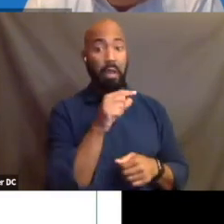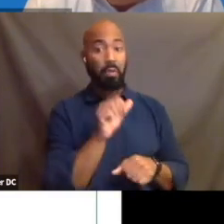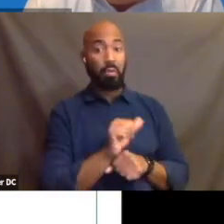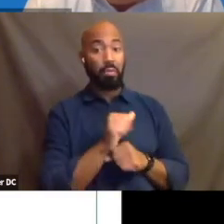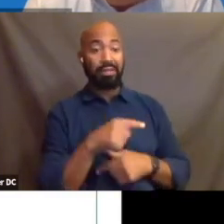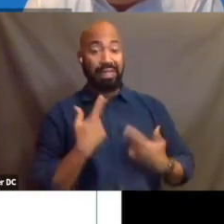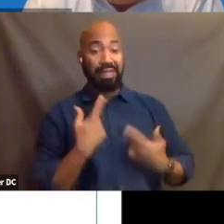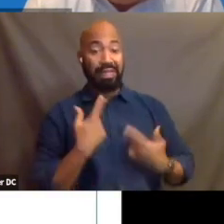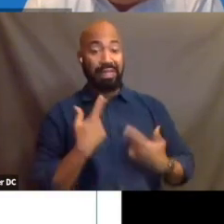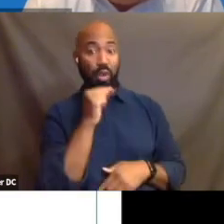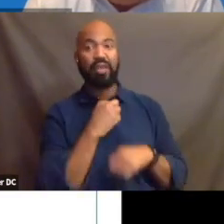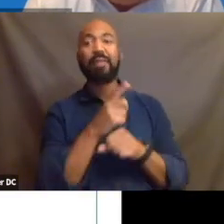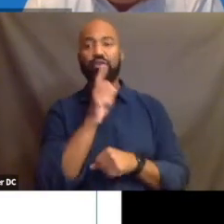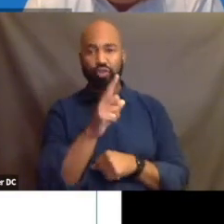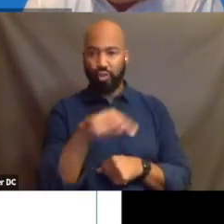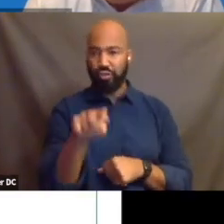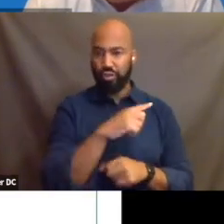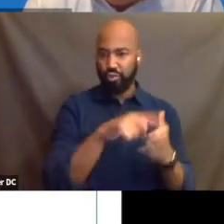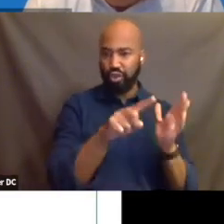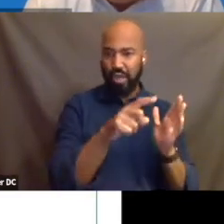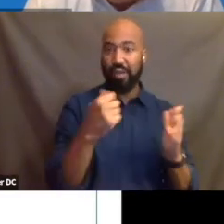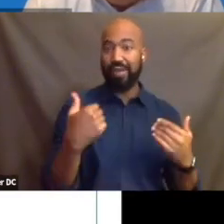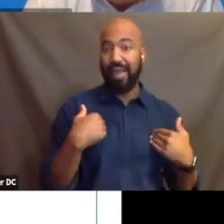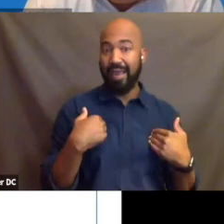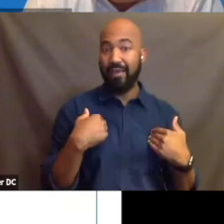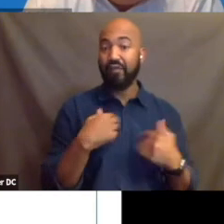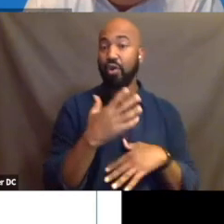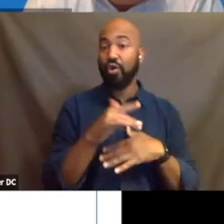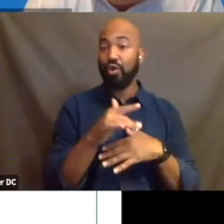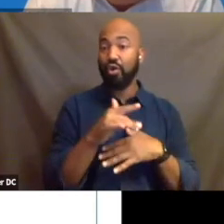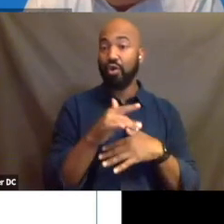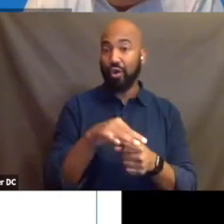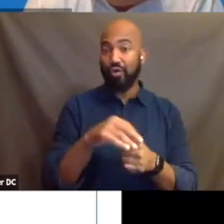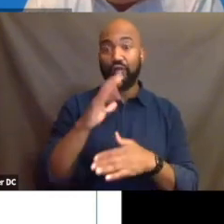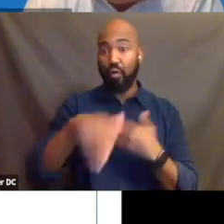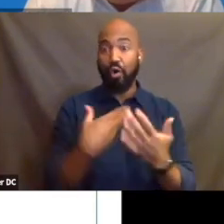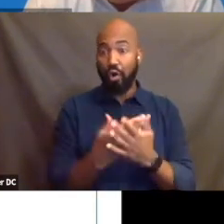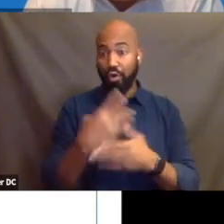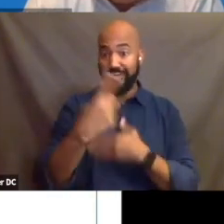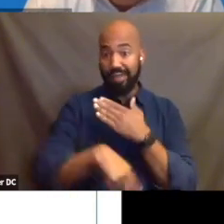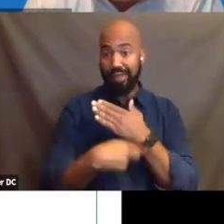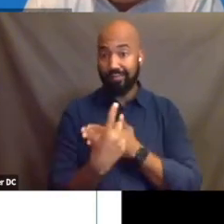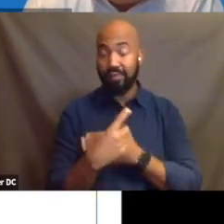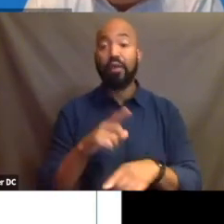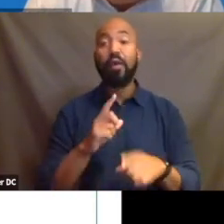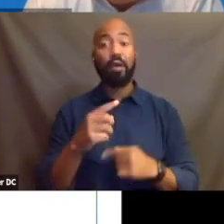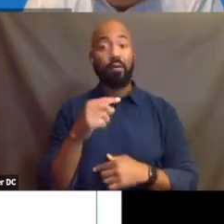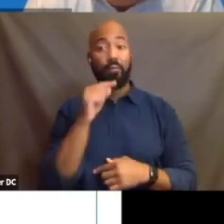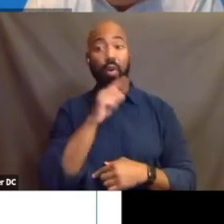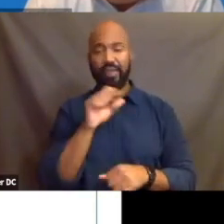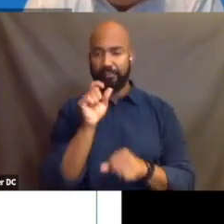sure that they've got early voting on all of those days, but I can tell you that Milwaukee certainly has early